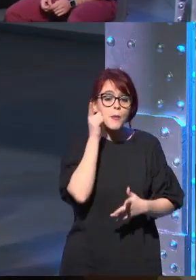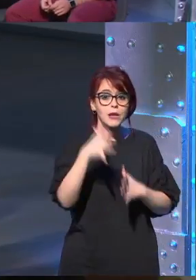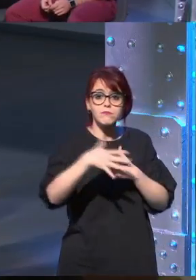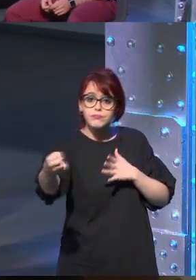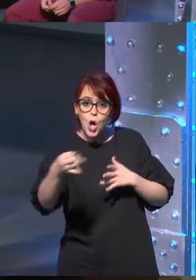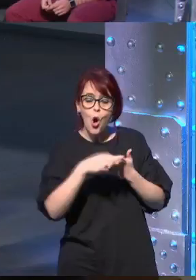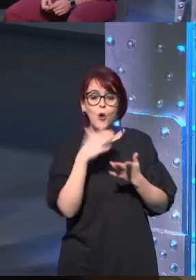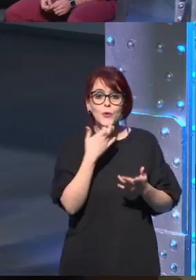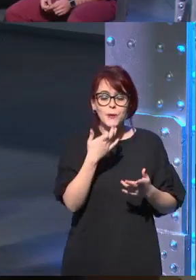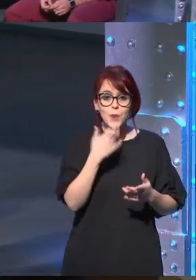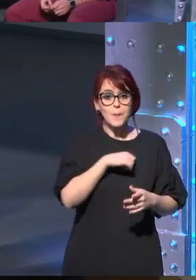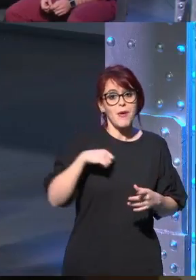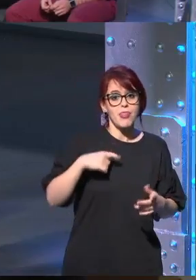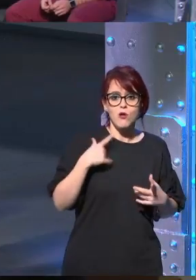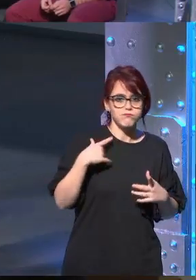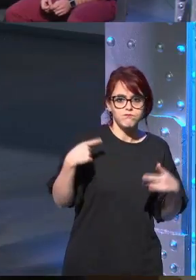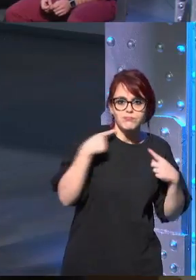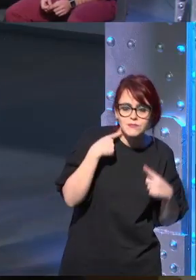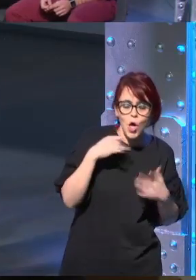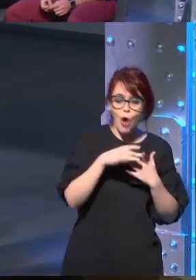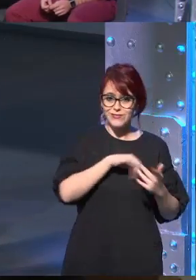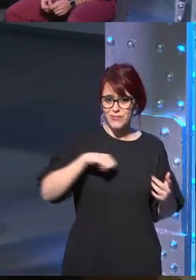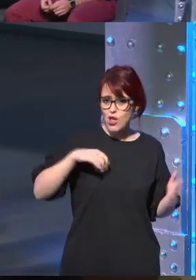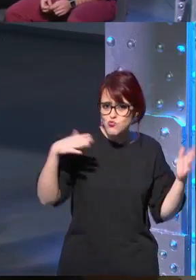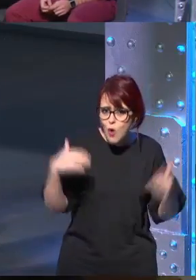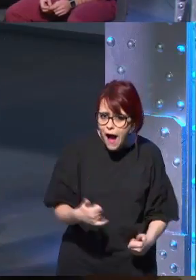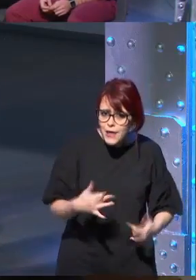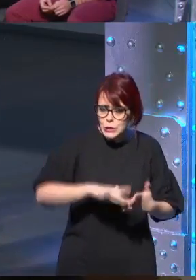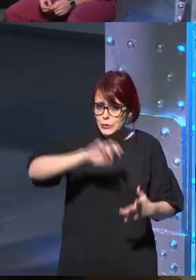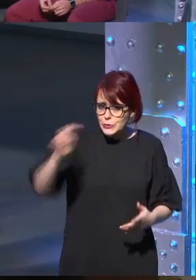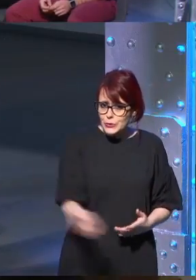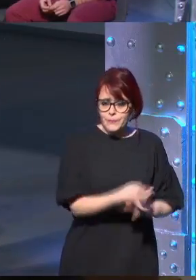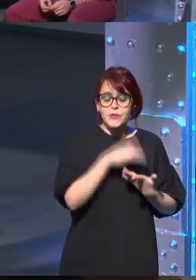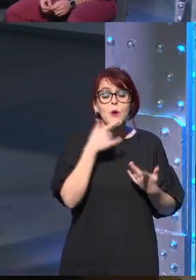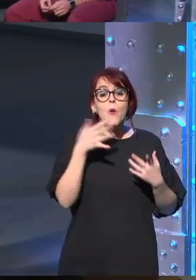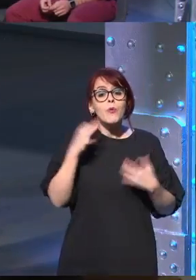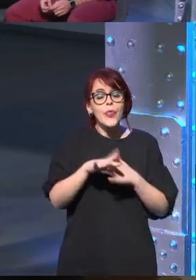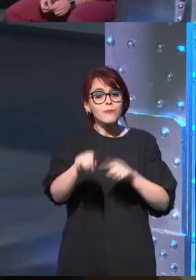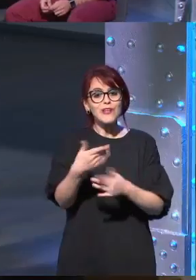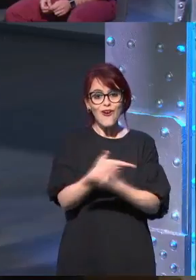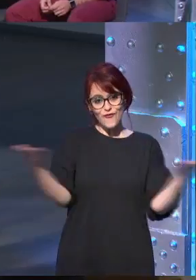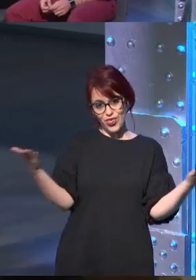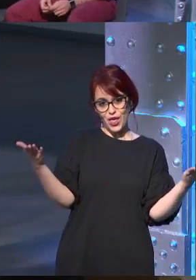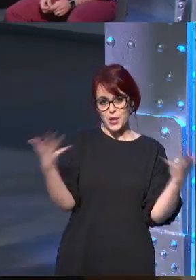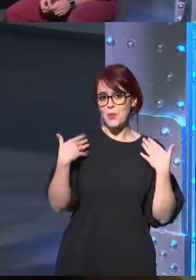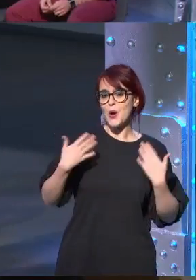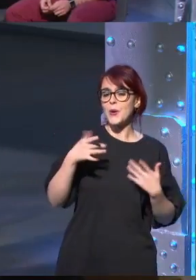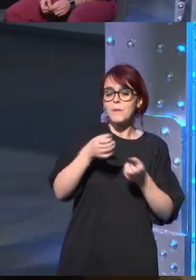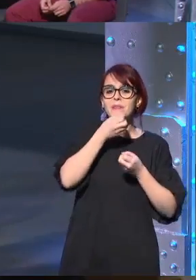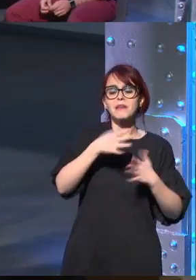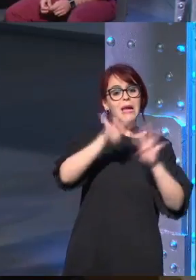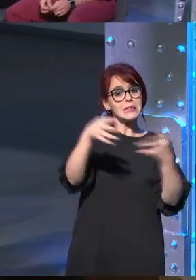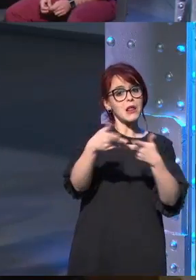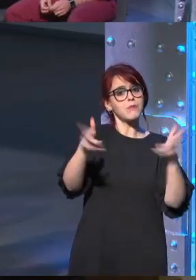of the consequences of what could happen, not to lose their mobile phones, but what the consequences of losing their